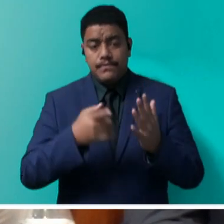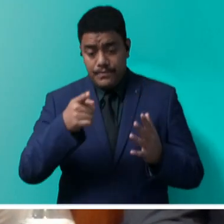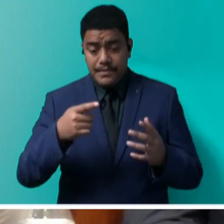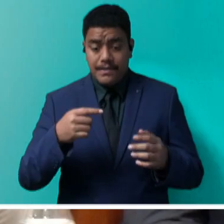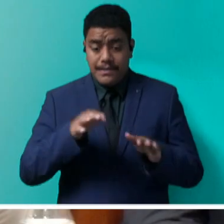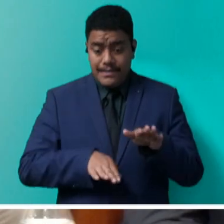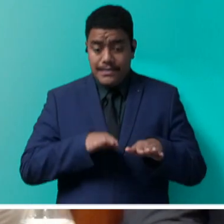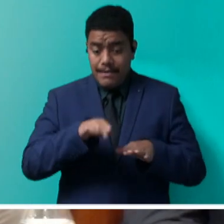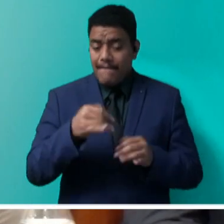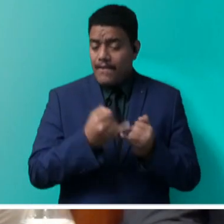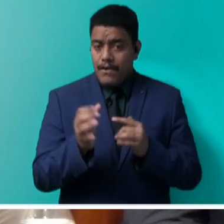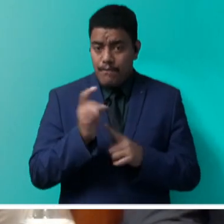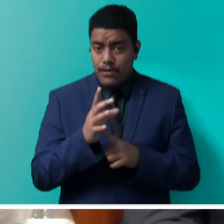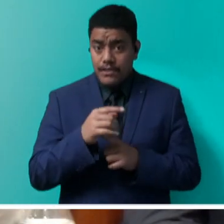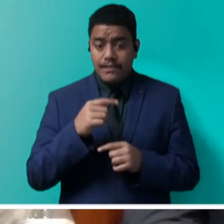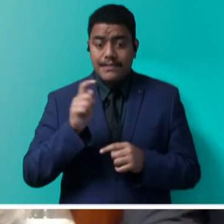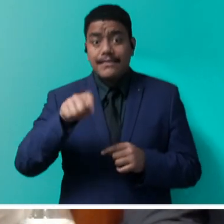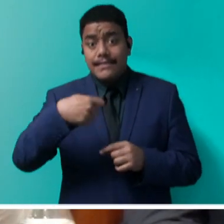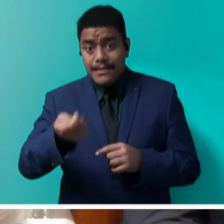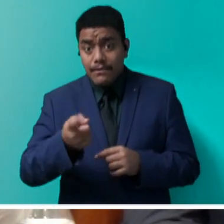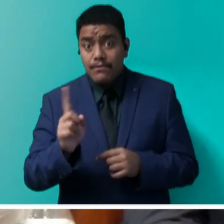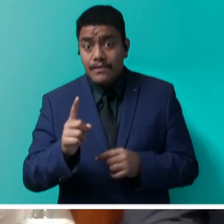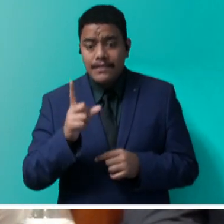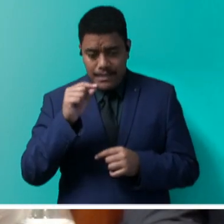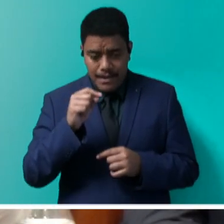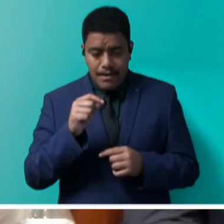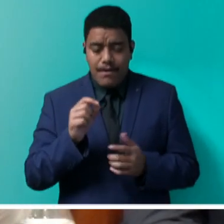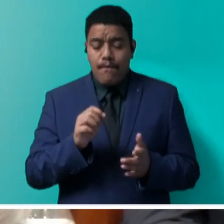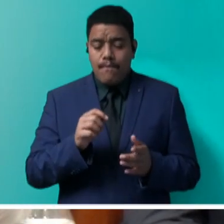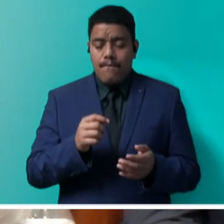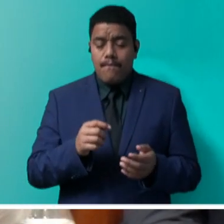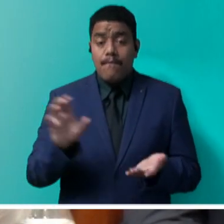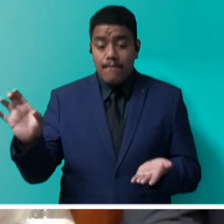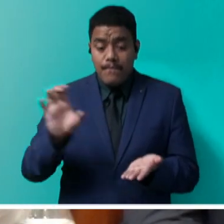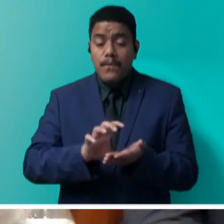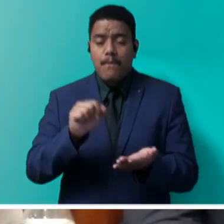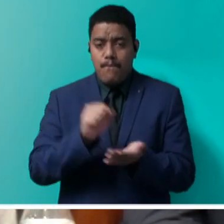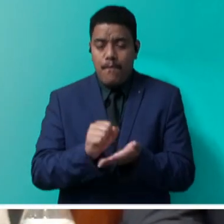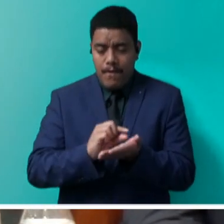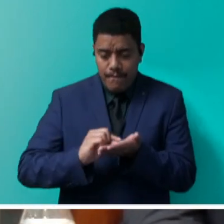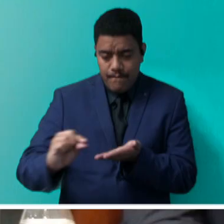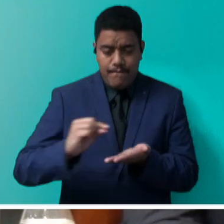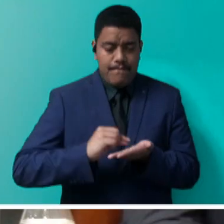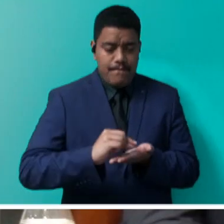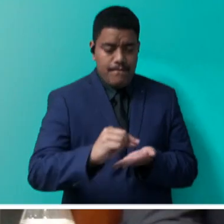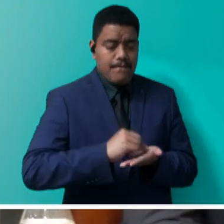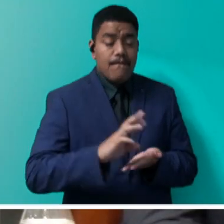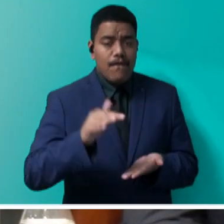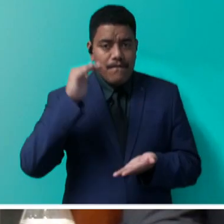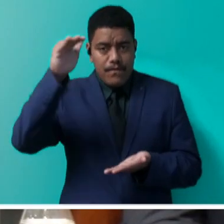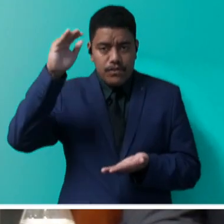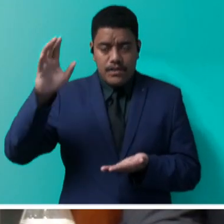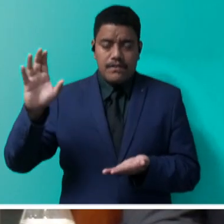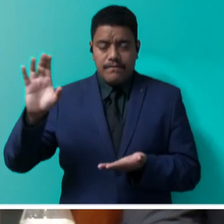step will enable us to accurately cost and prioritize them for future funding